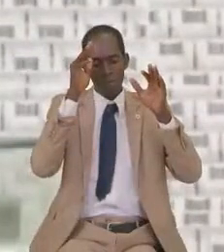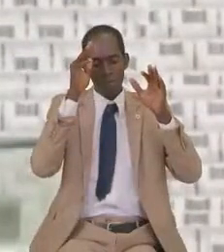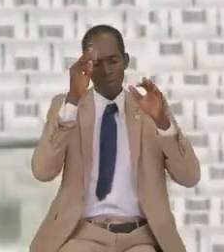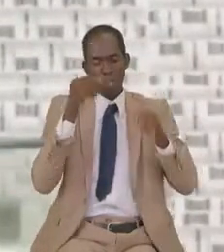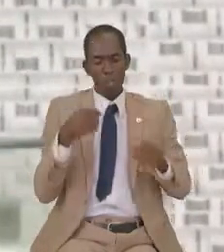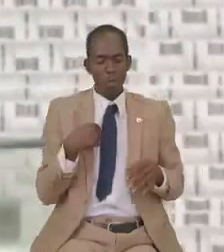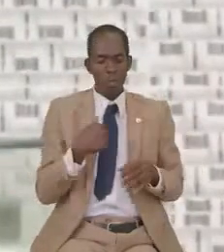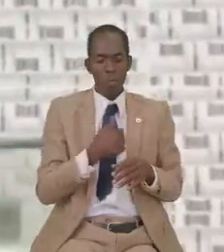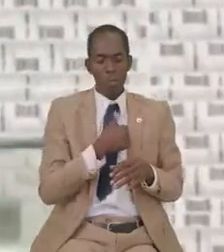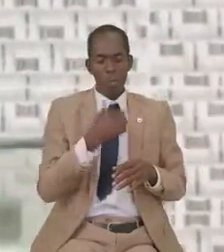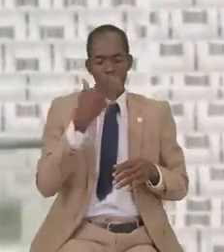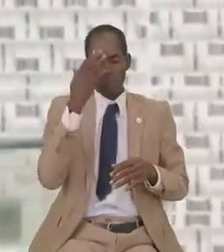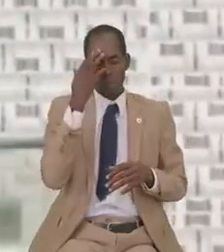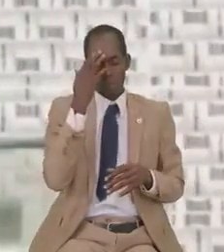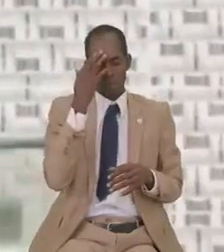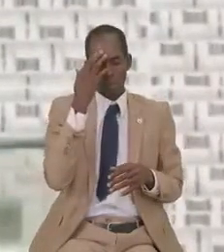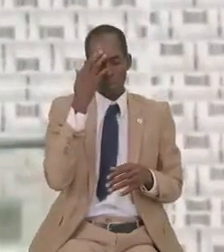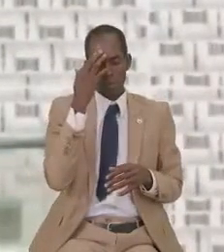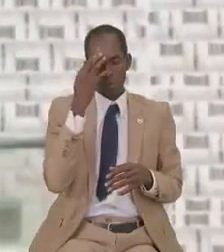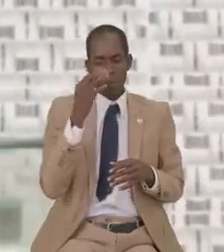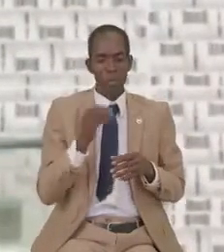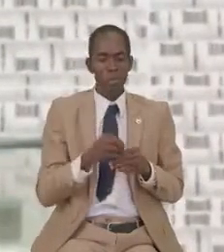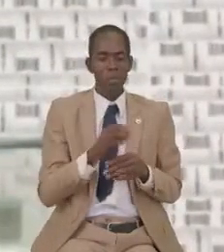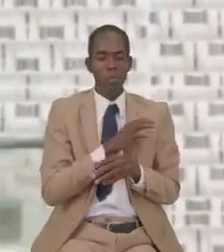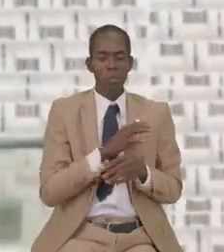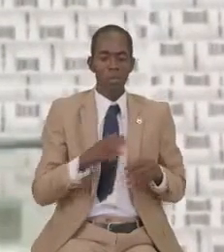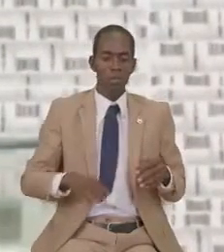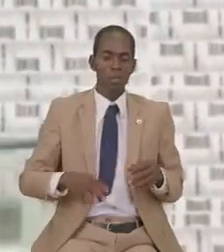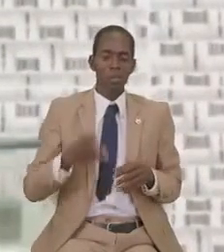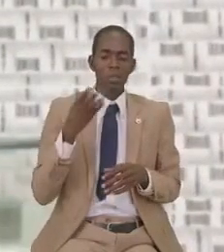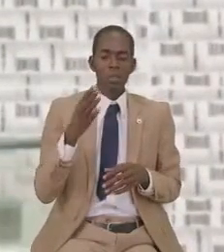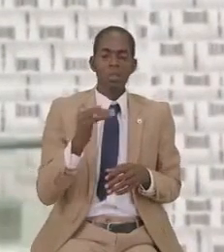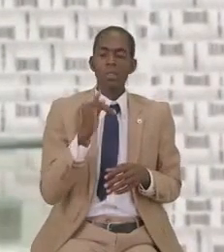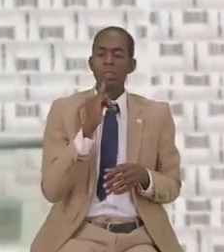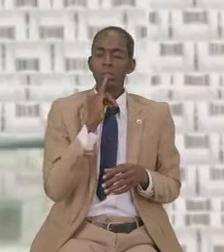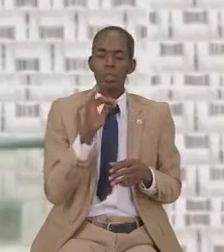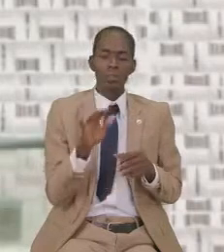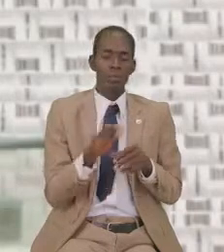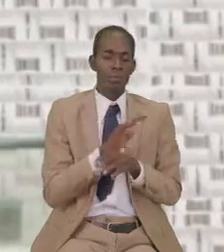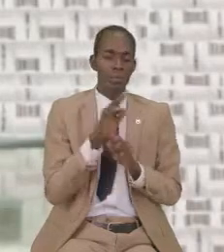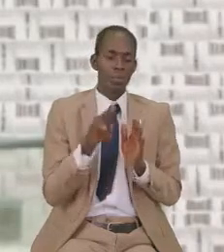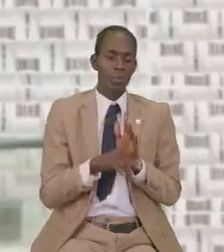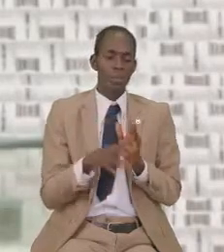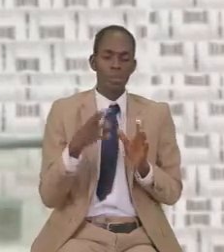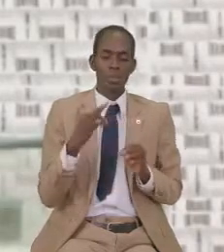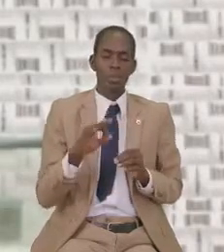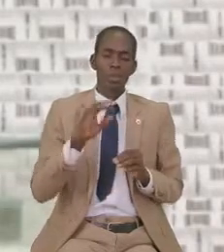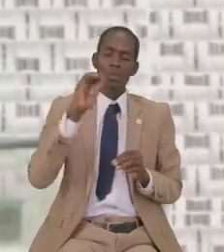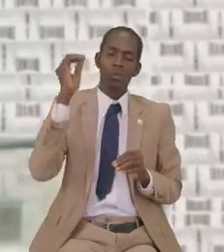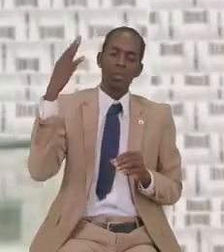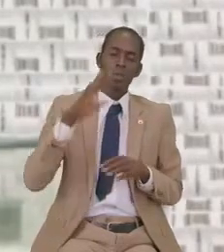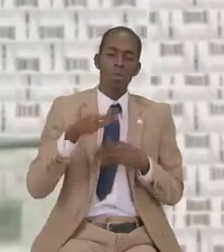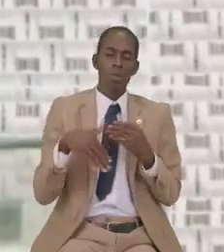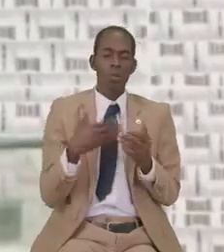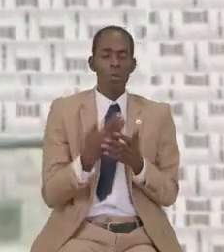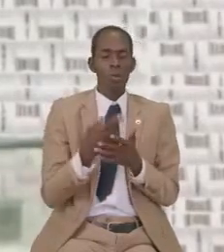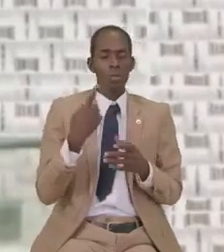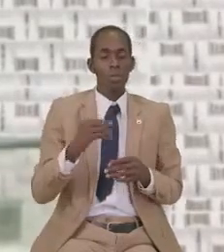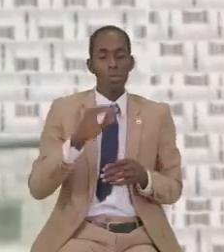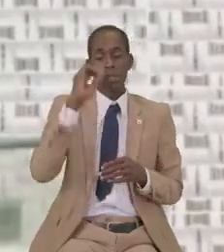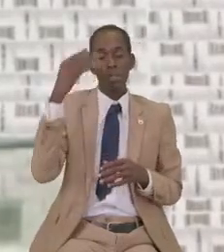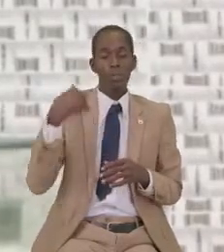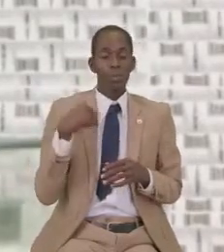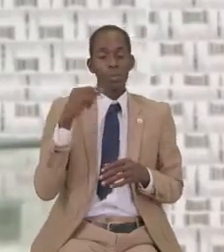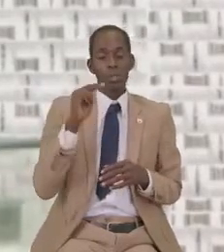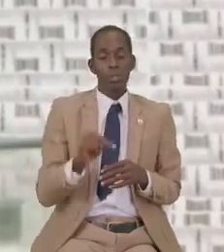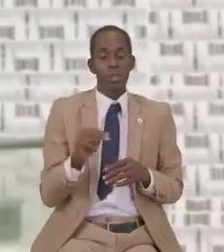we know in Christ there is fullness of grace. All the grace we need, as we are assured,